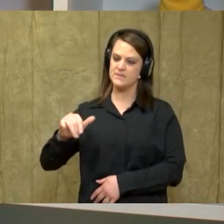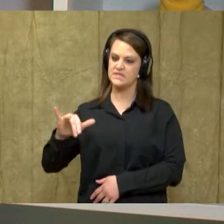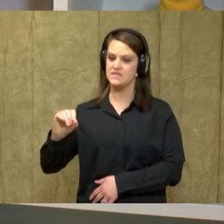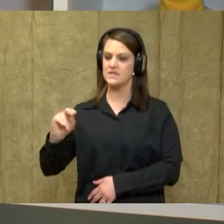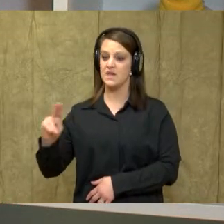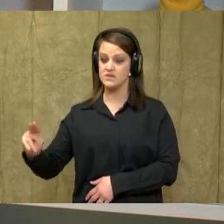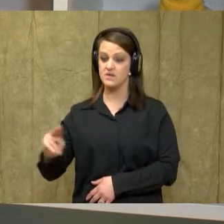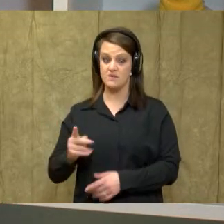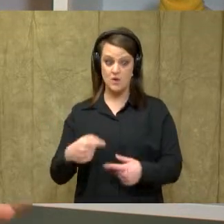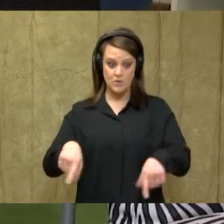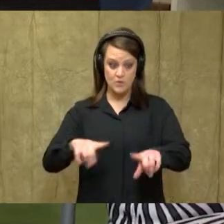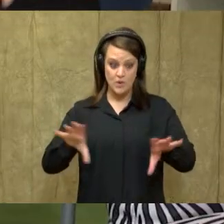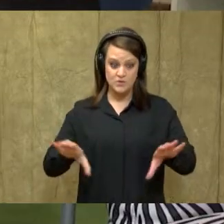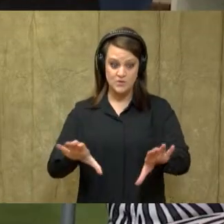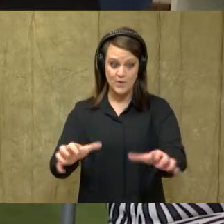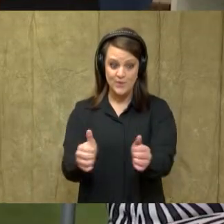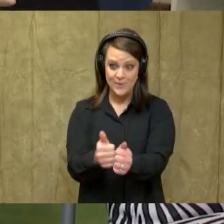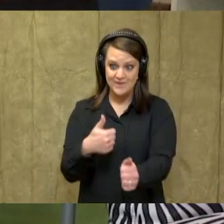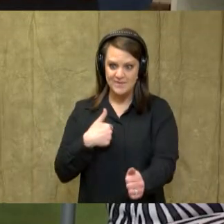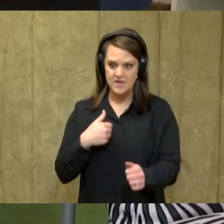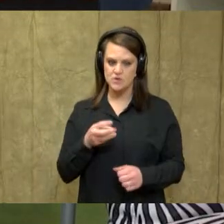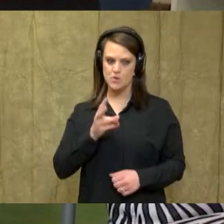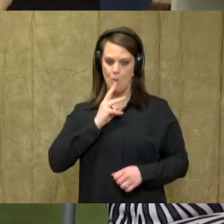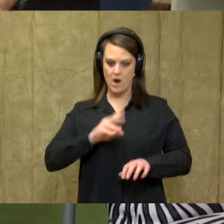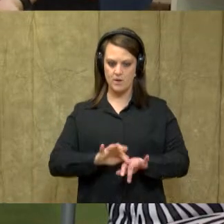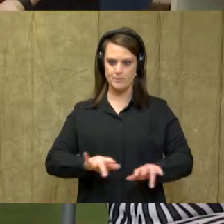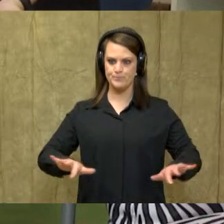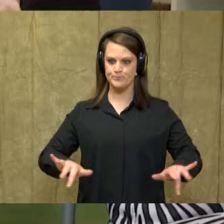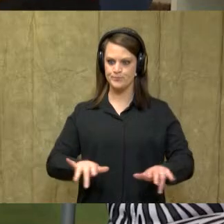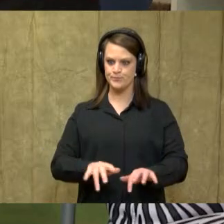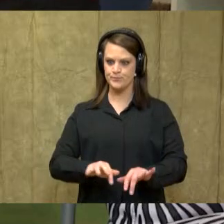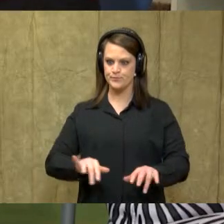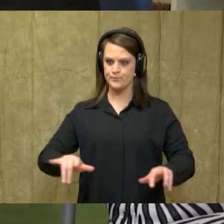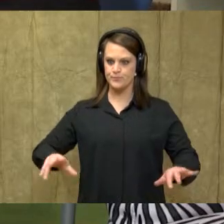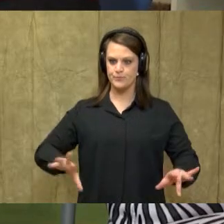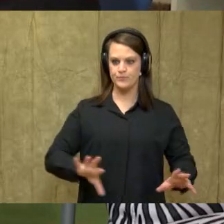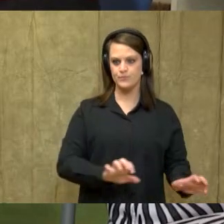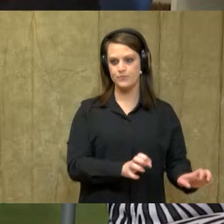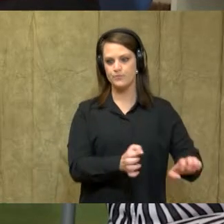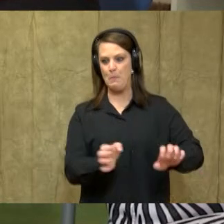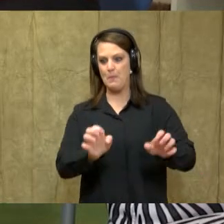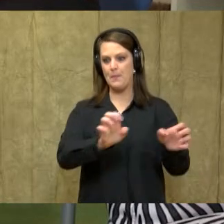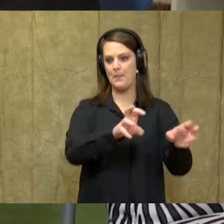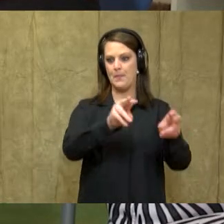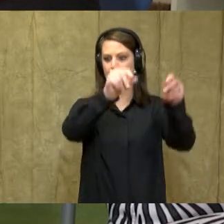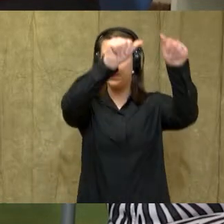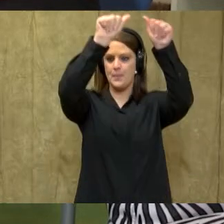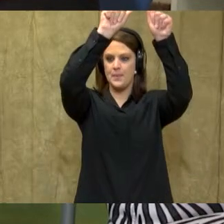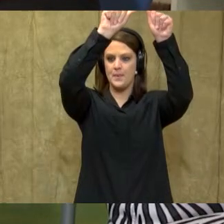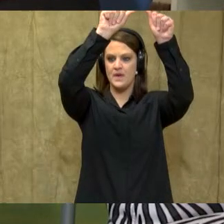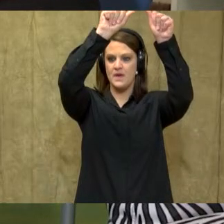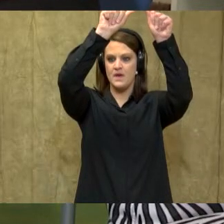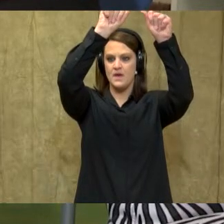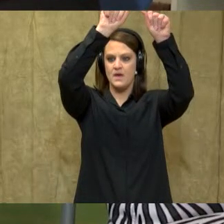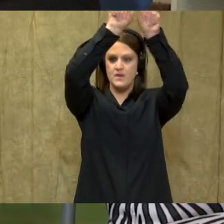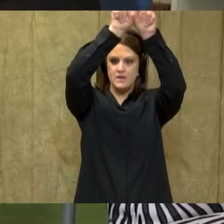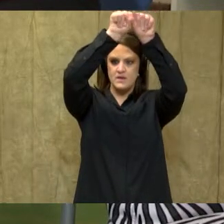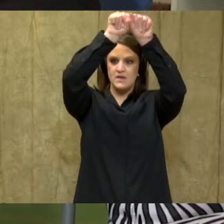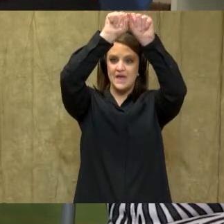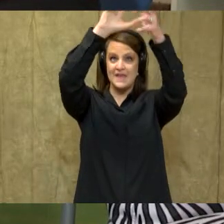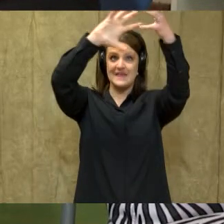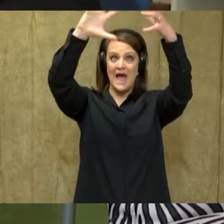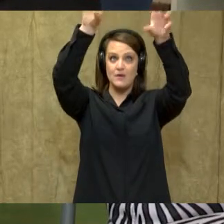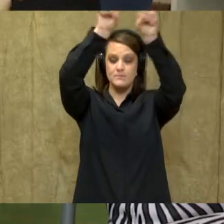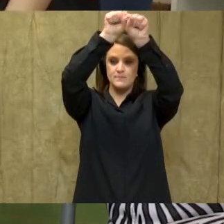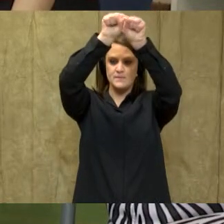Okay. So we have our water on the ground. It evaporates, condensates,